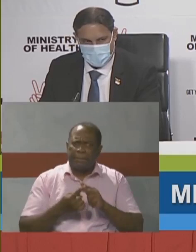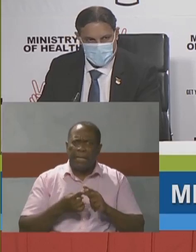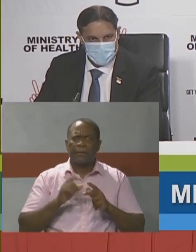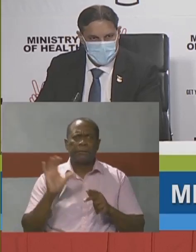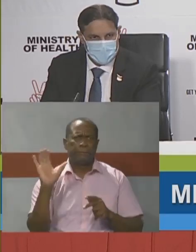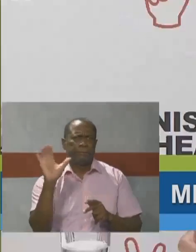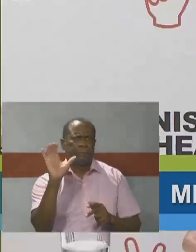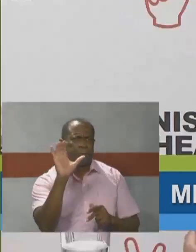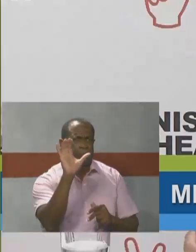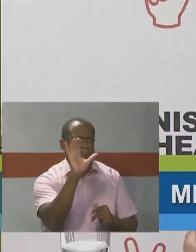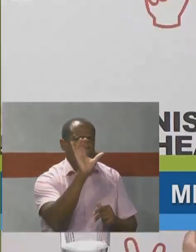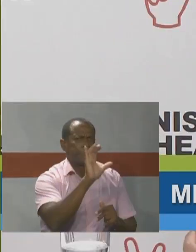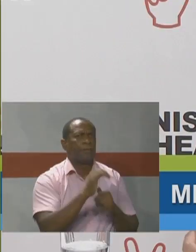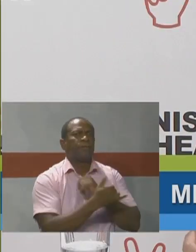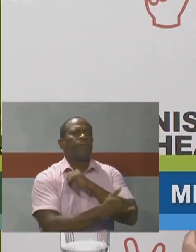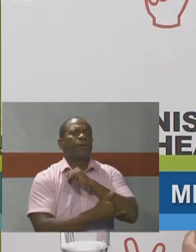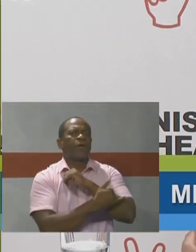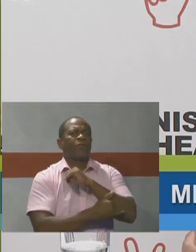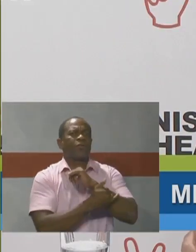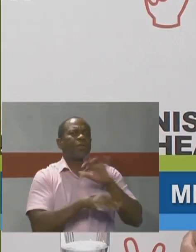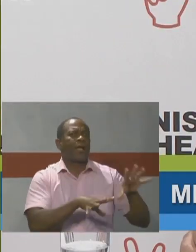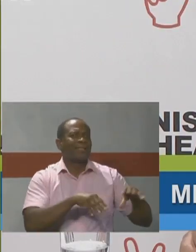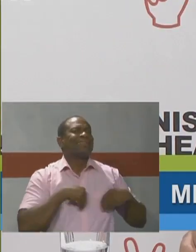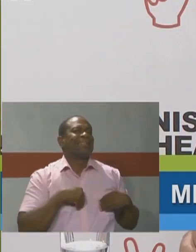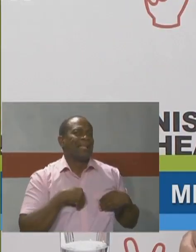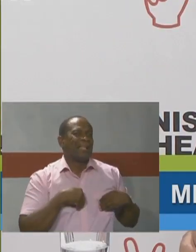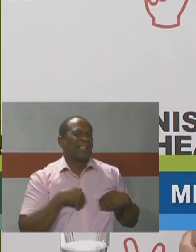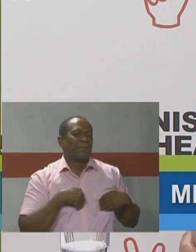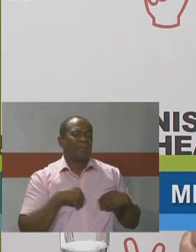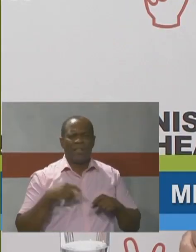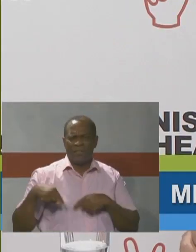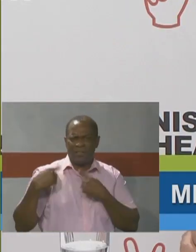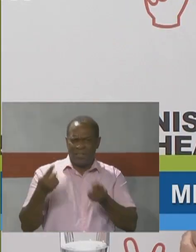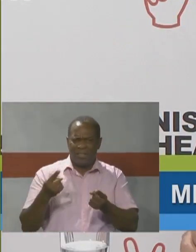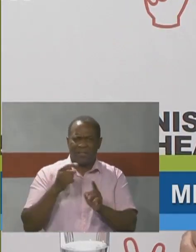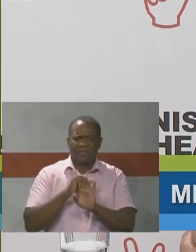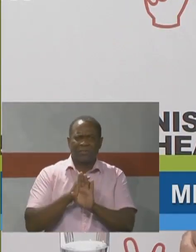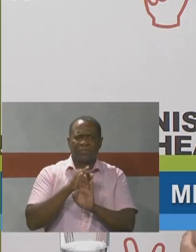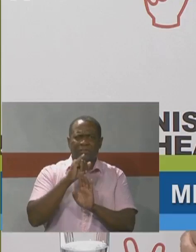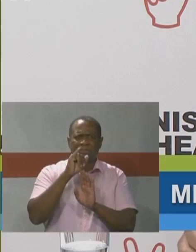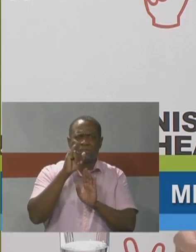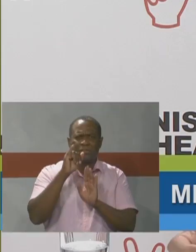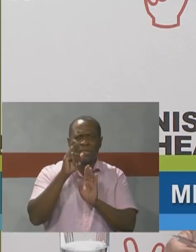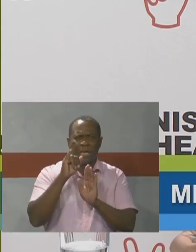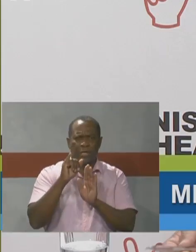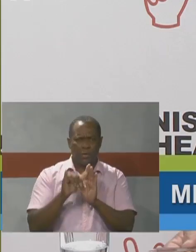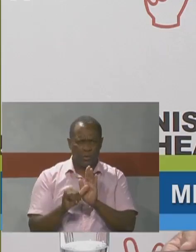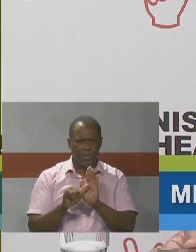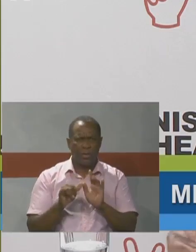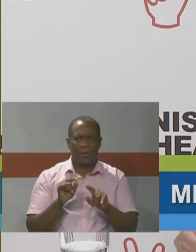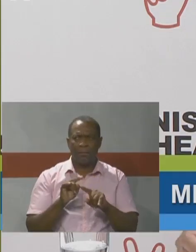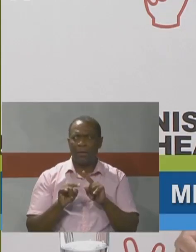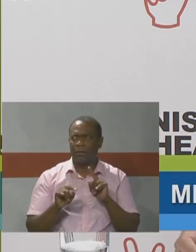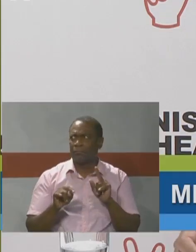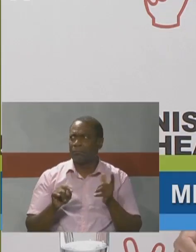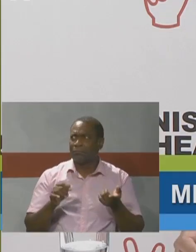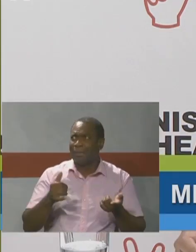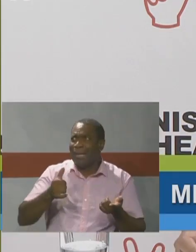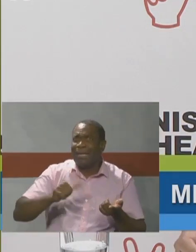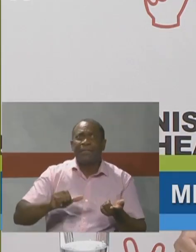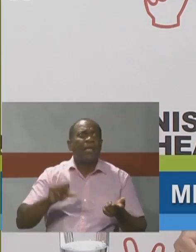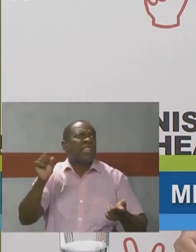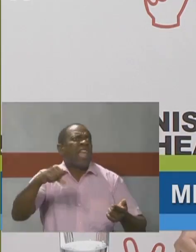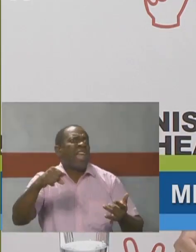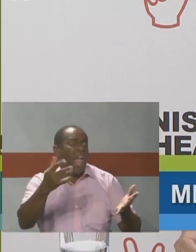Pfizer doses since the early part of January. We have had no takers to date. It's too late now